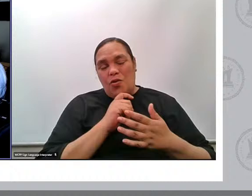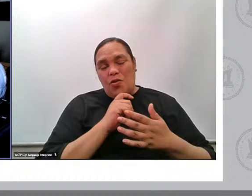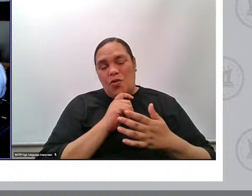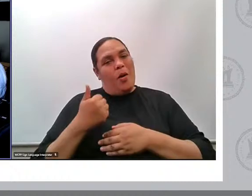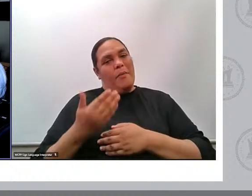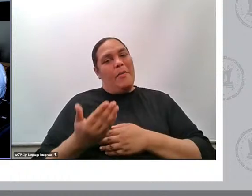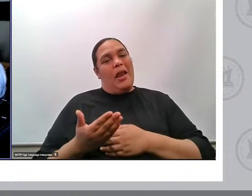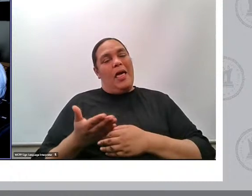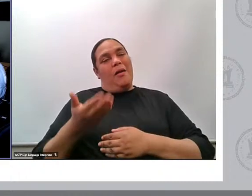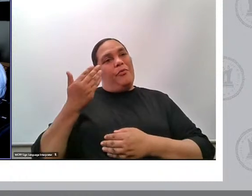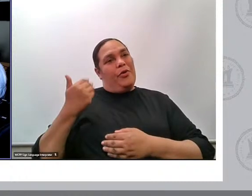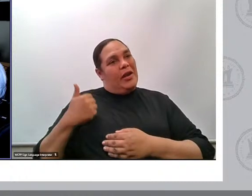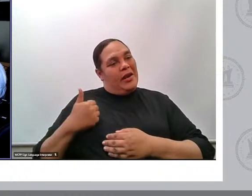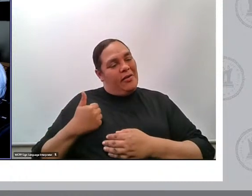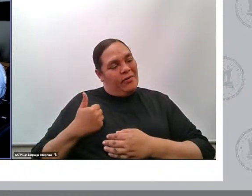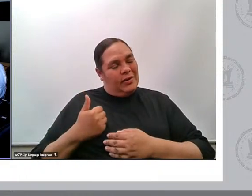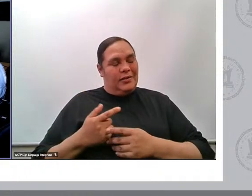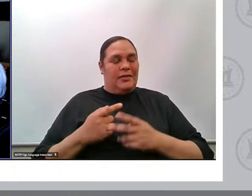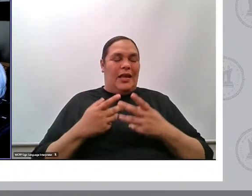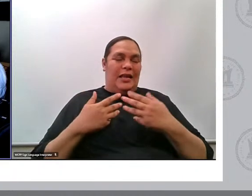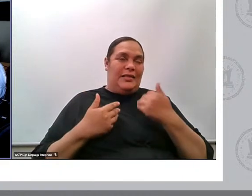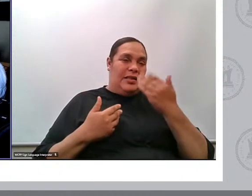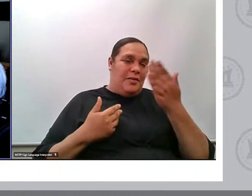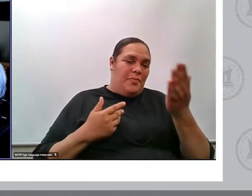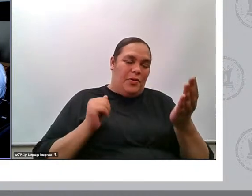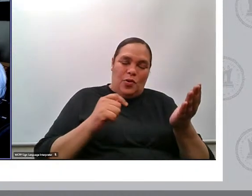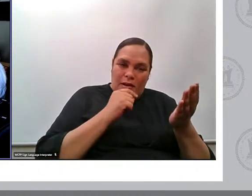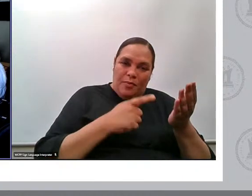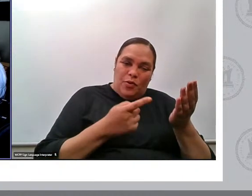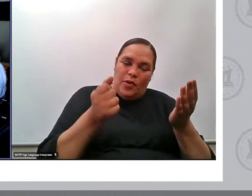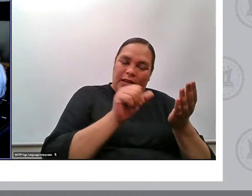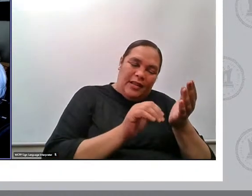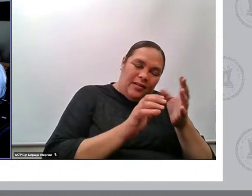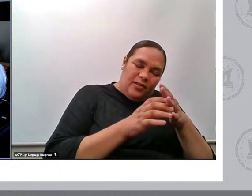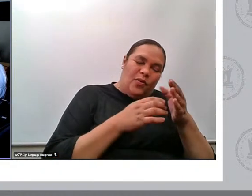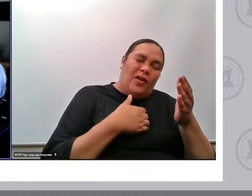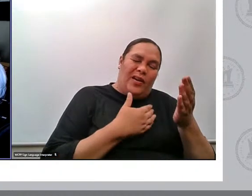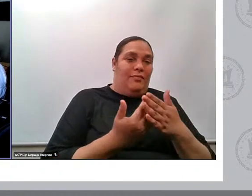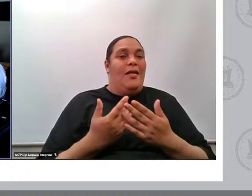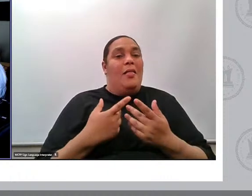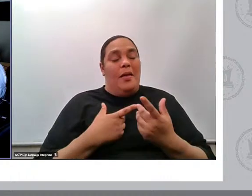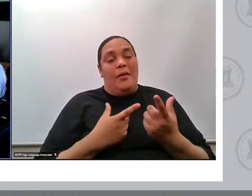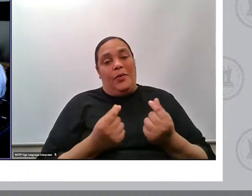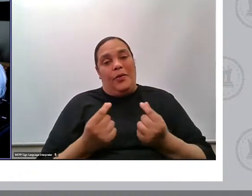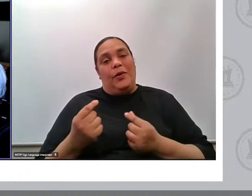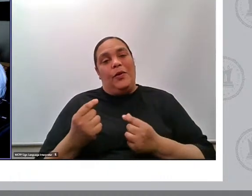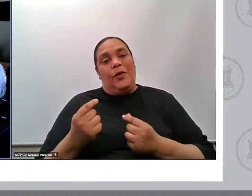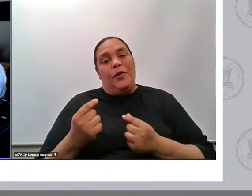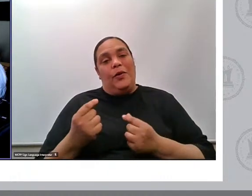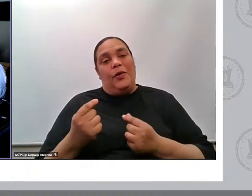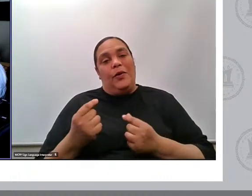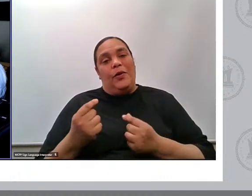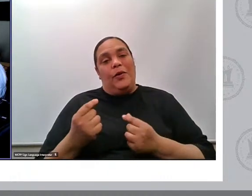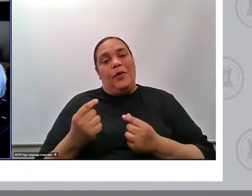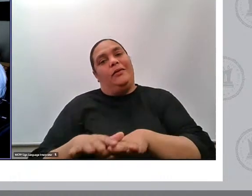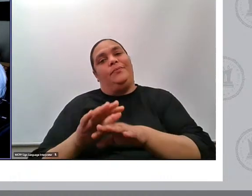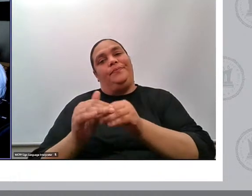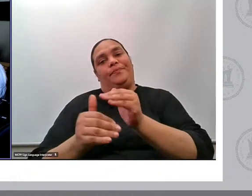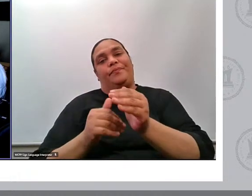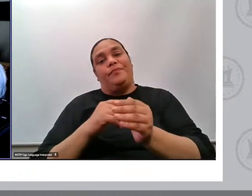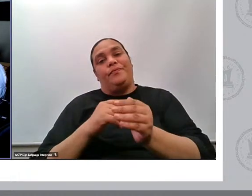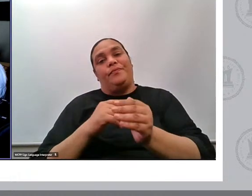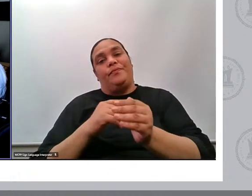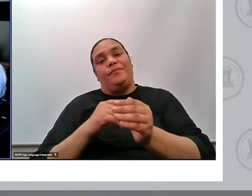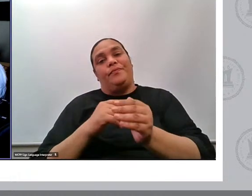applied on a previous round and submit their names to the next round, just to streamline the processes, because it's both time